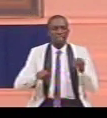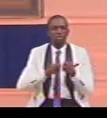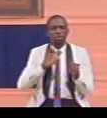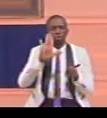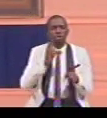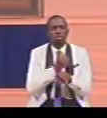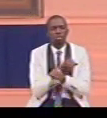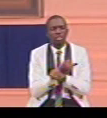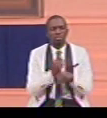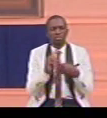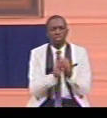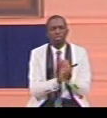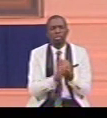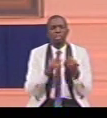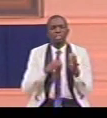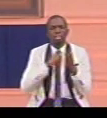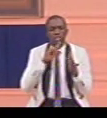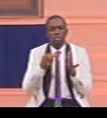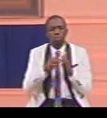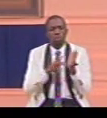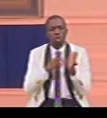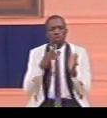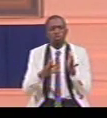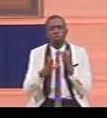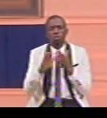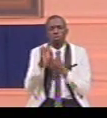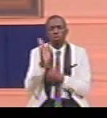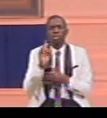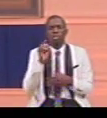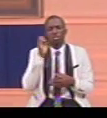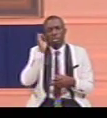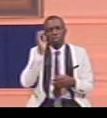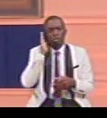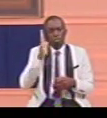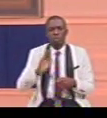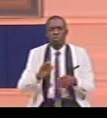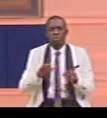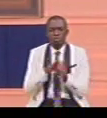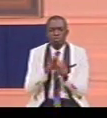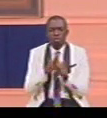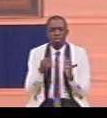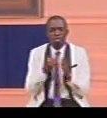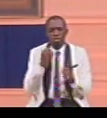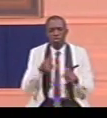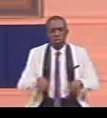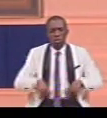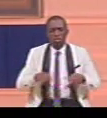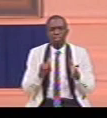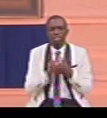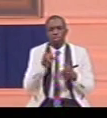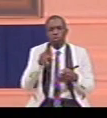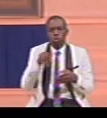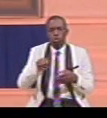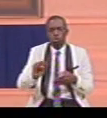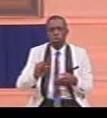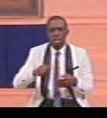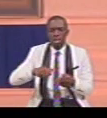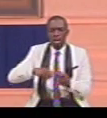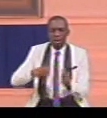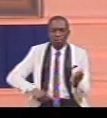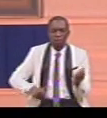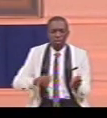will accomplish it in your life that he should have stayed in fornication and that every one of you how many of